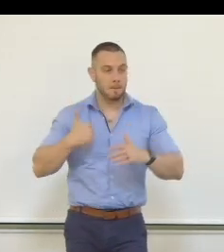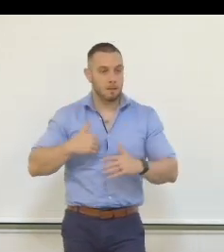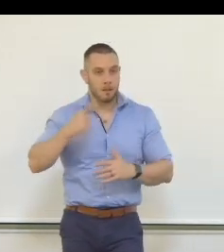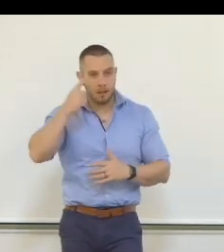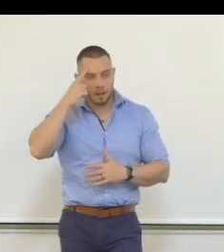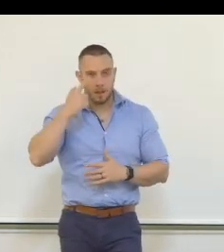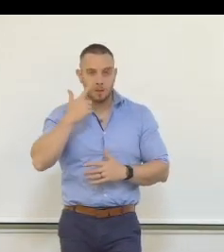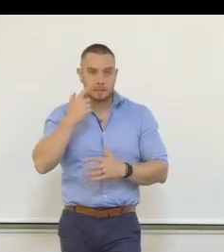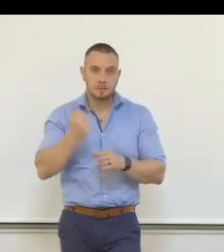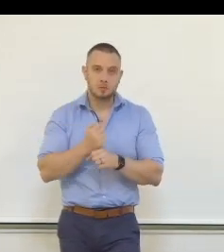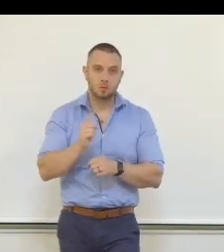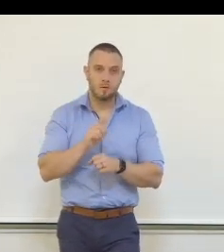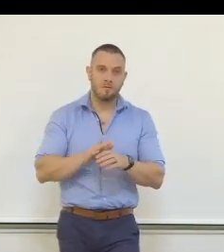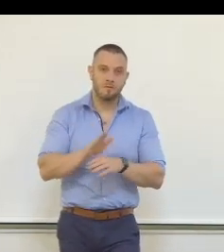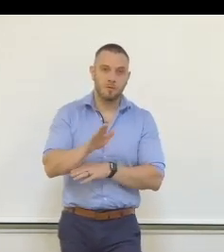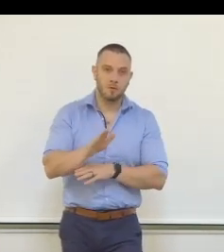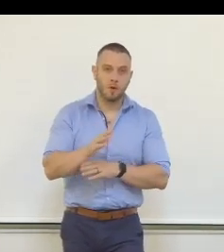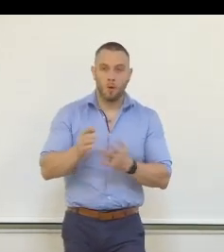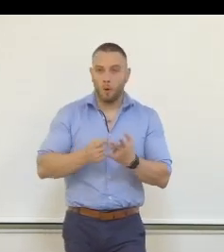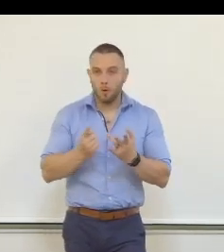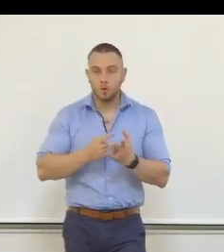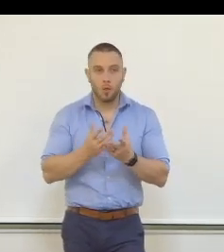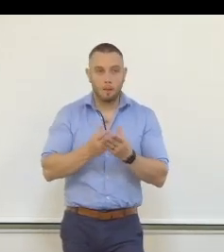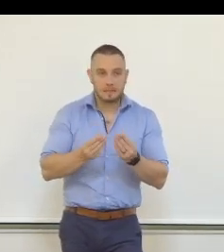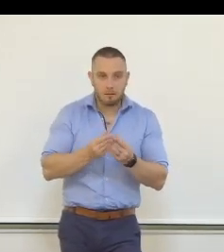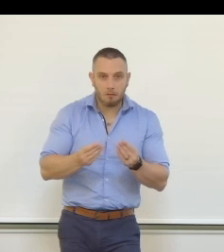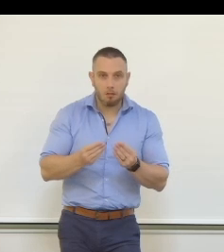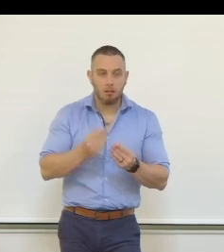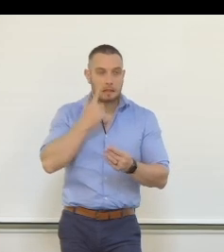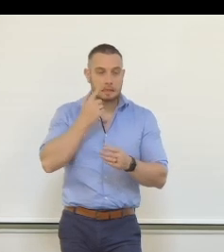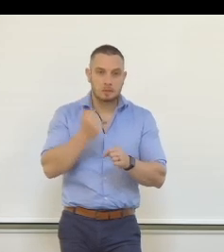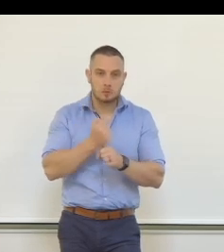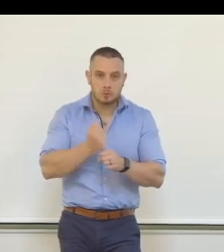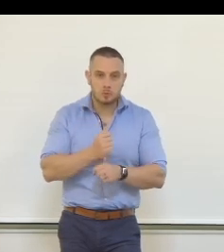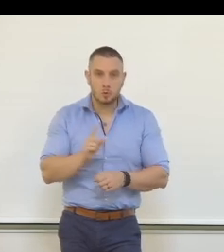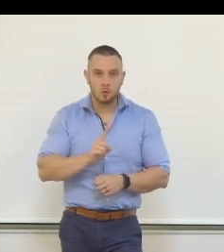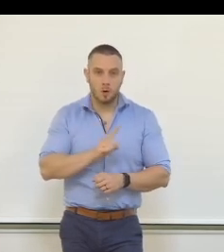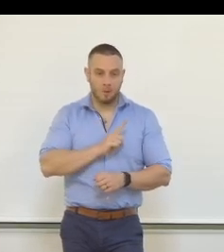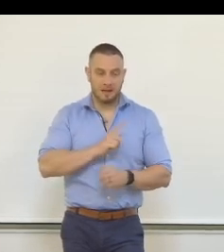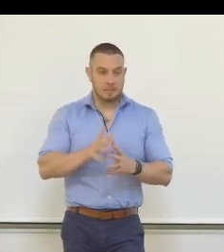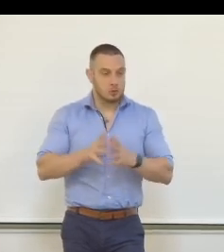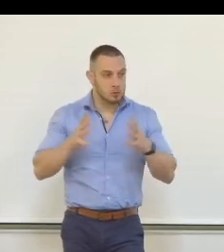what could we do in the future, and also the material science, and which is quite a huge,